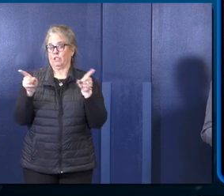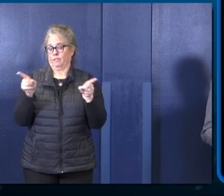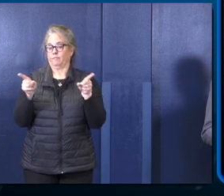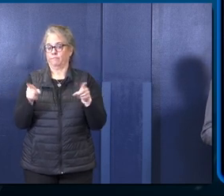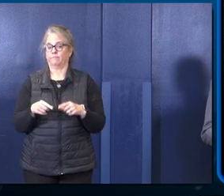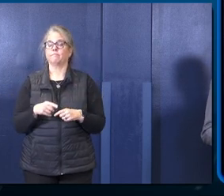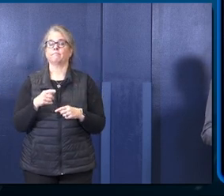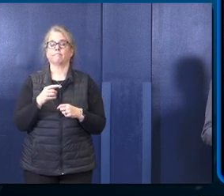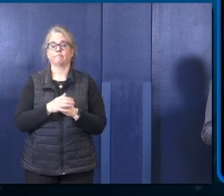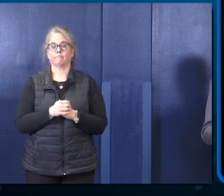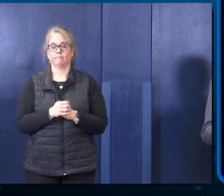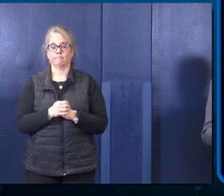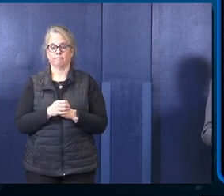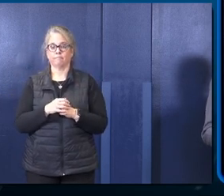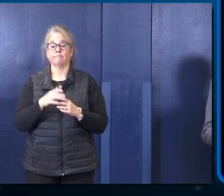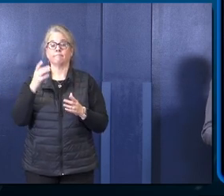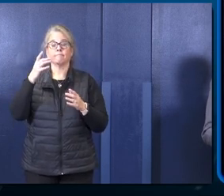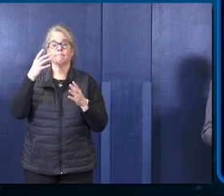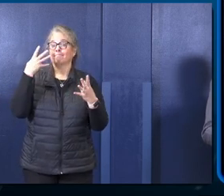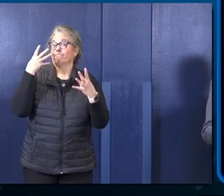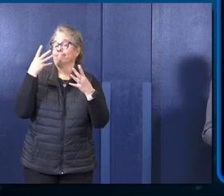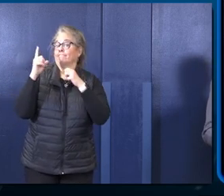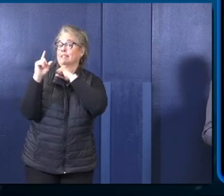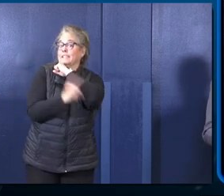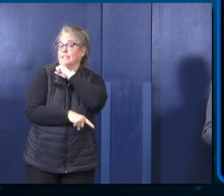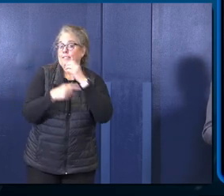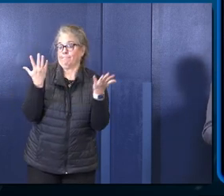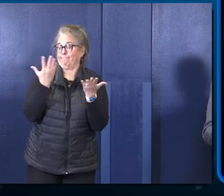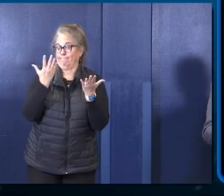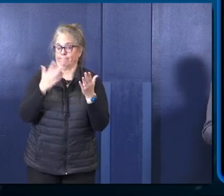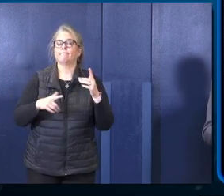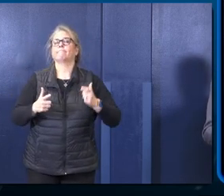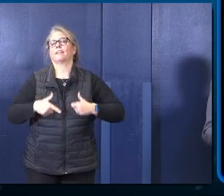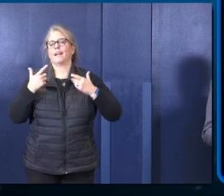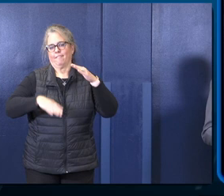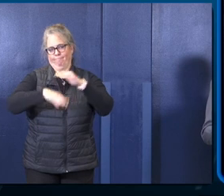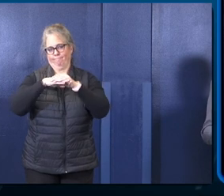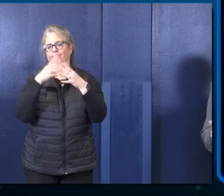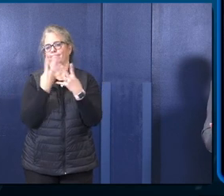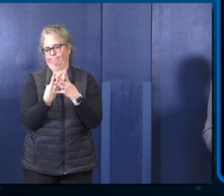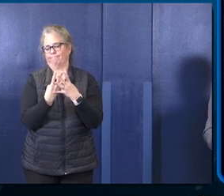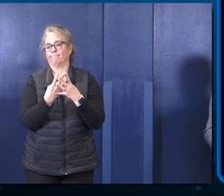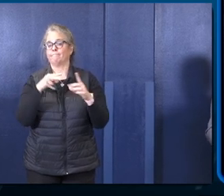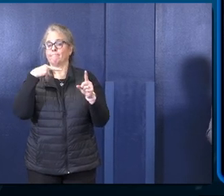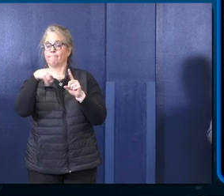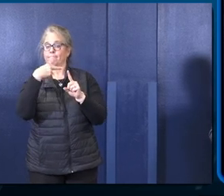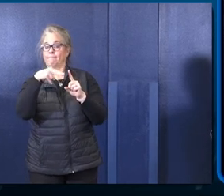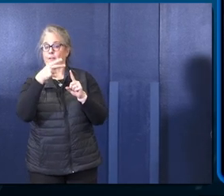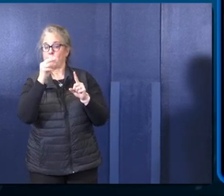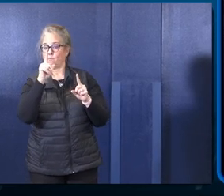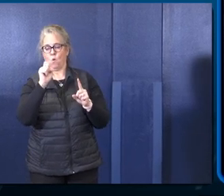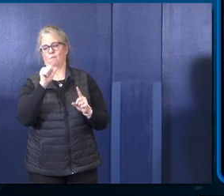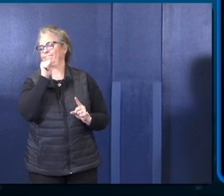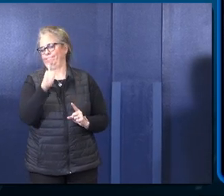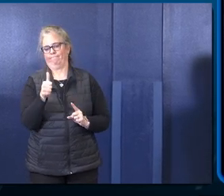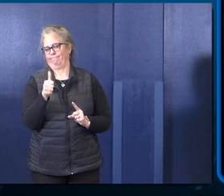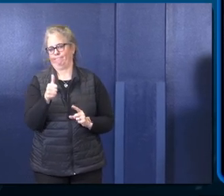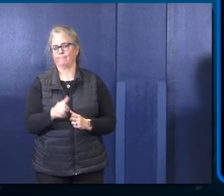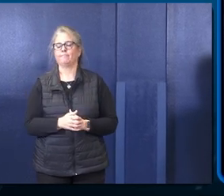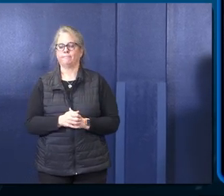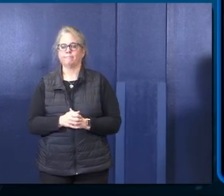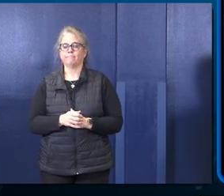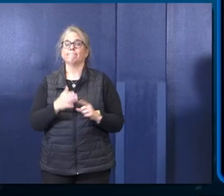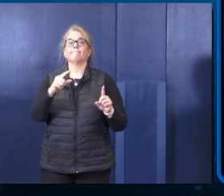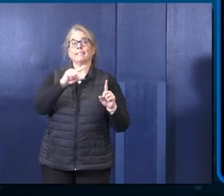in prison without parole, meaning that if somebody is convicted of those offenses, they will serve the remainder of their life in prison